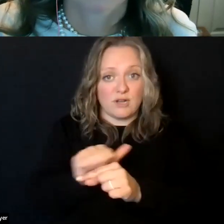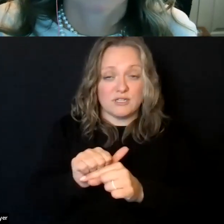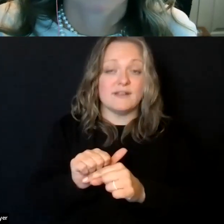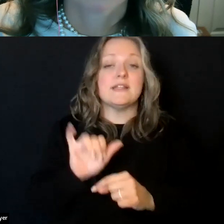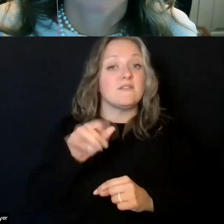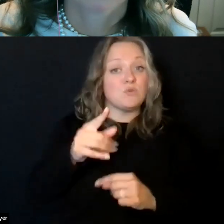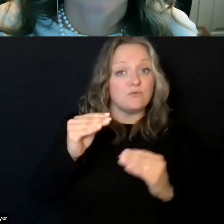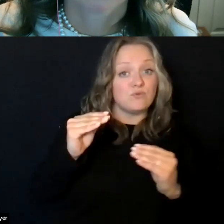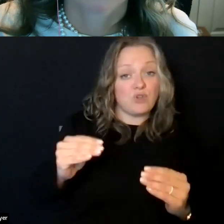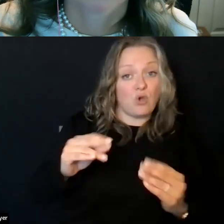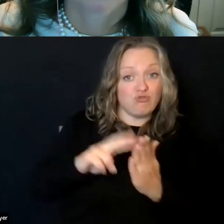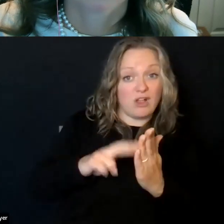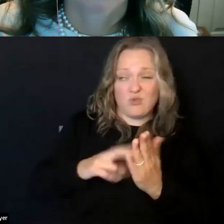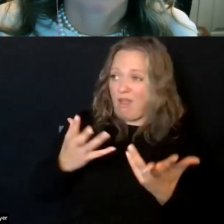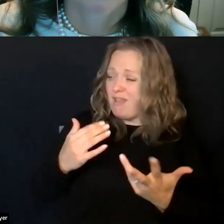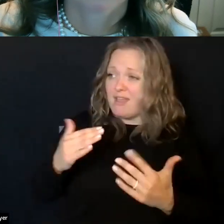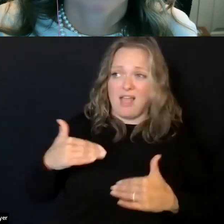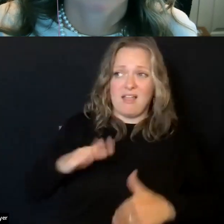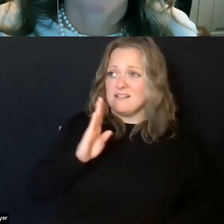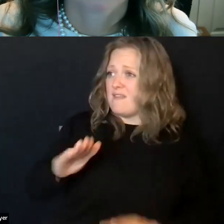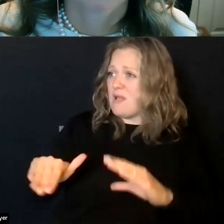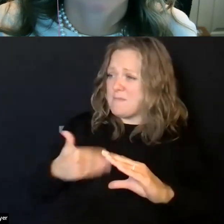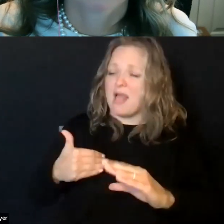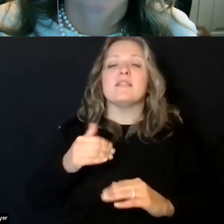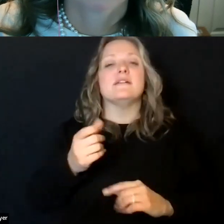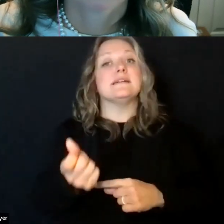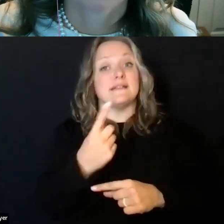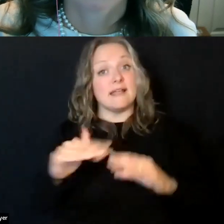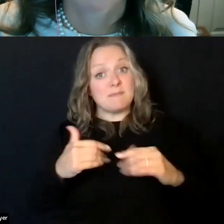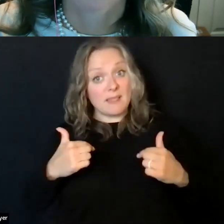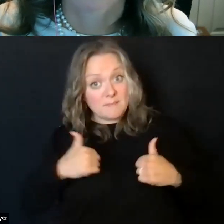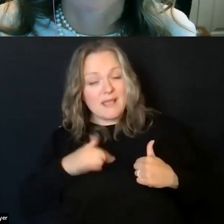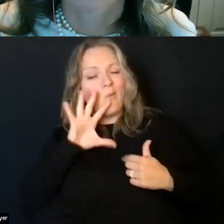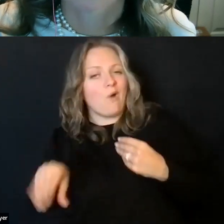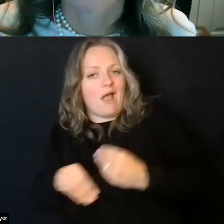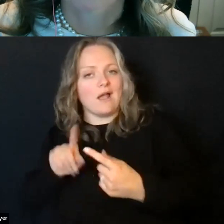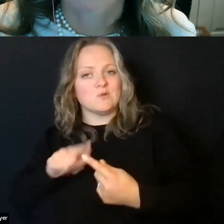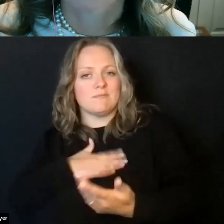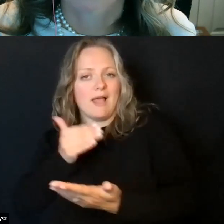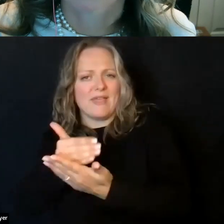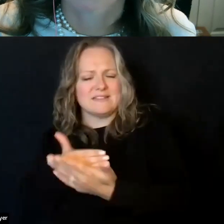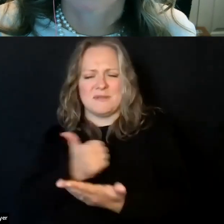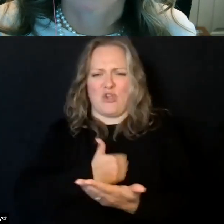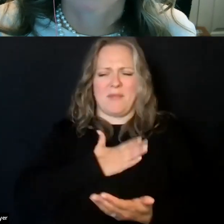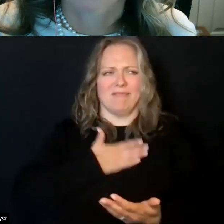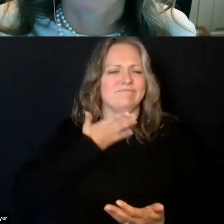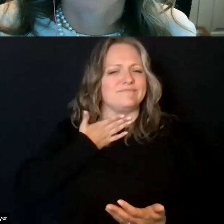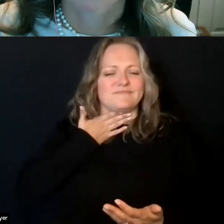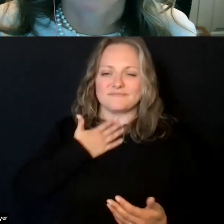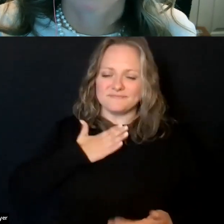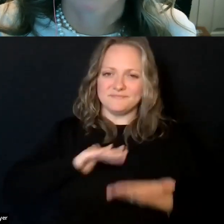again, just shoot me an email and I'll add you to make sure you get the information. I have no problem. Sorry, I'm losing my voice. I have no problem doing